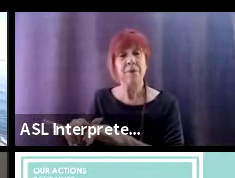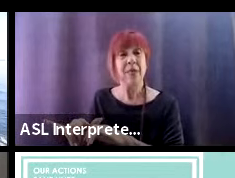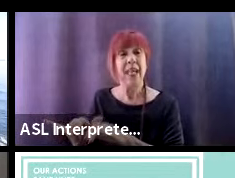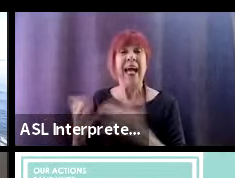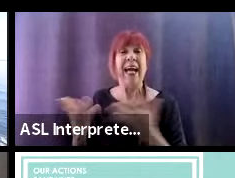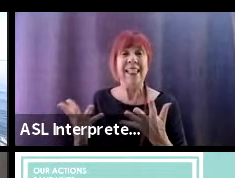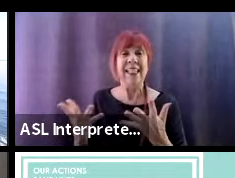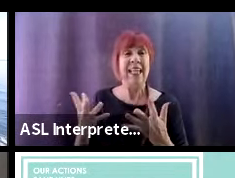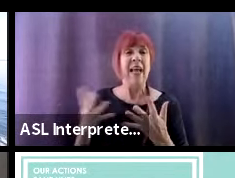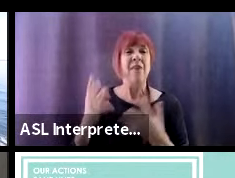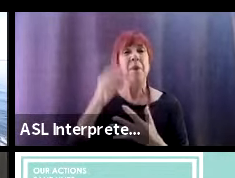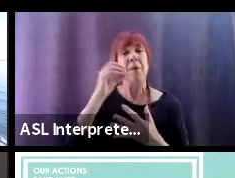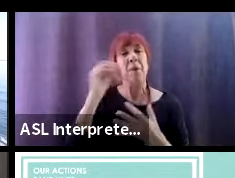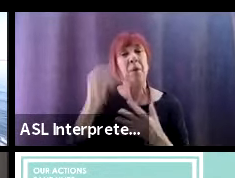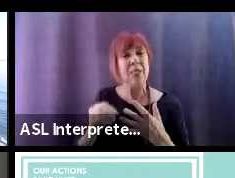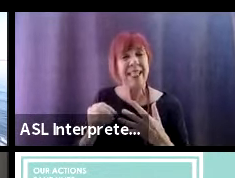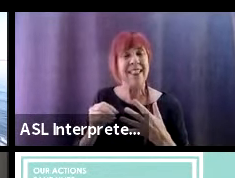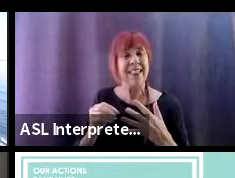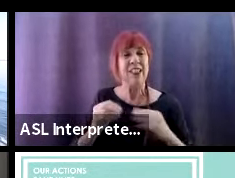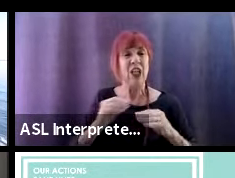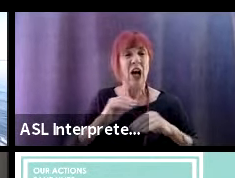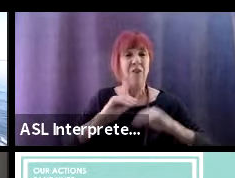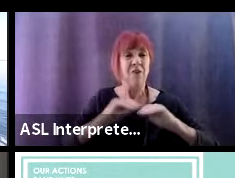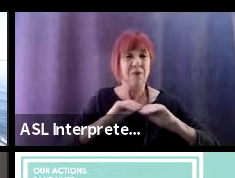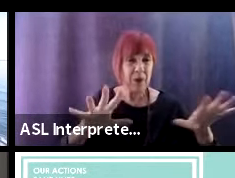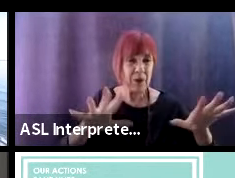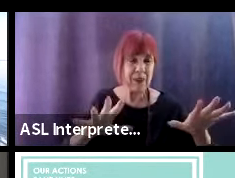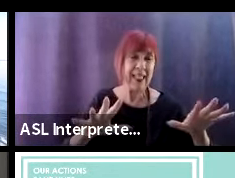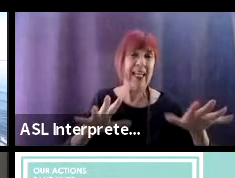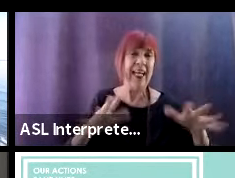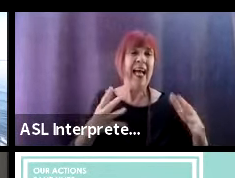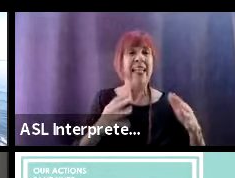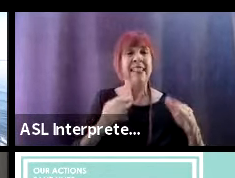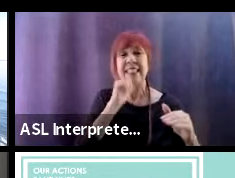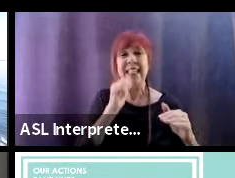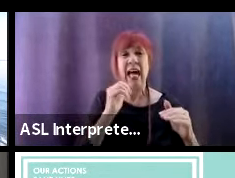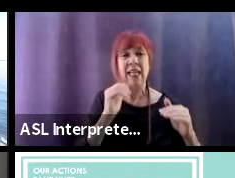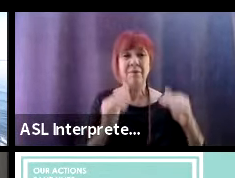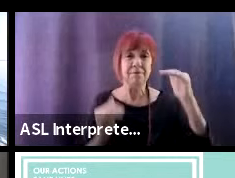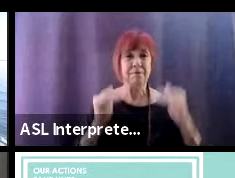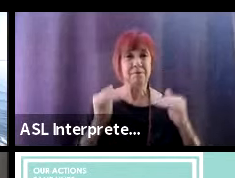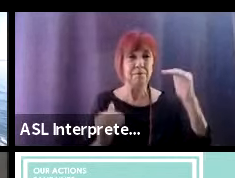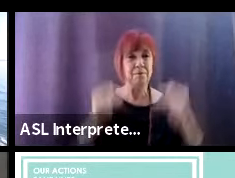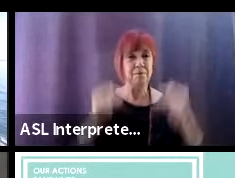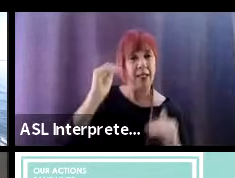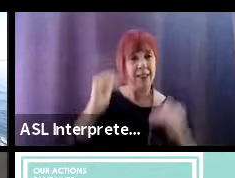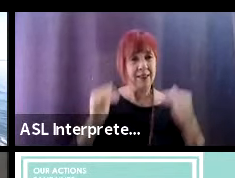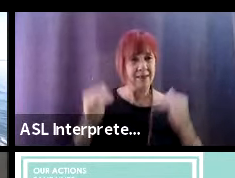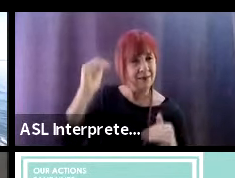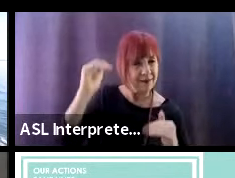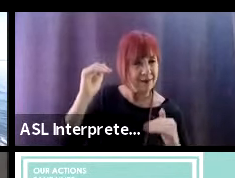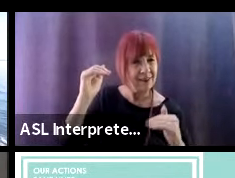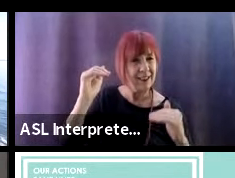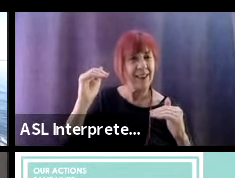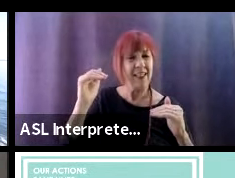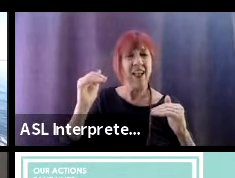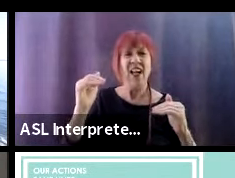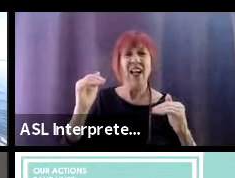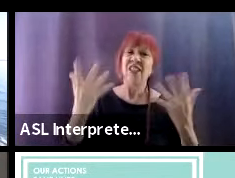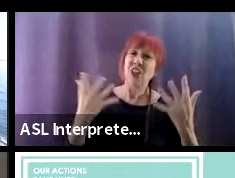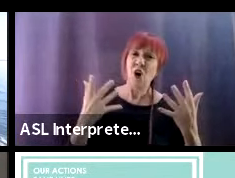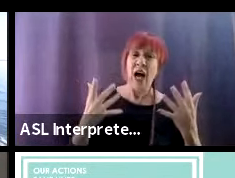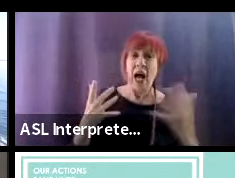our populations have been served. And so that feels